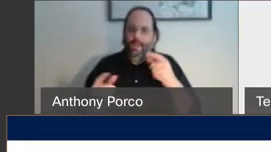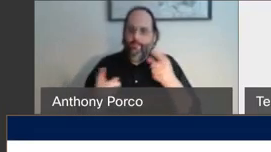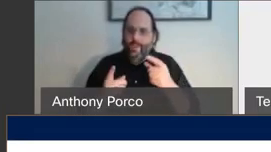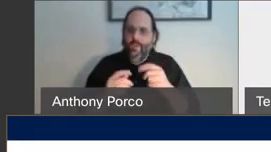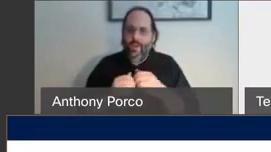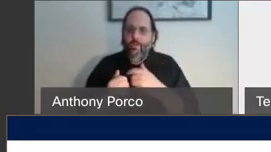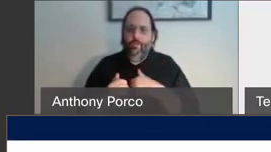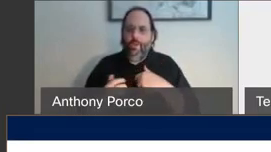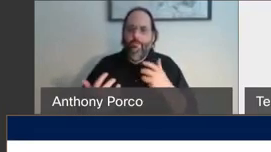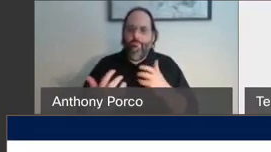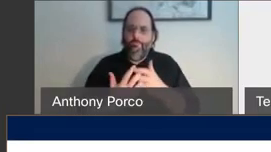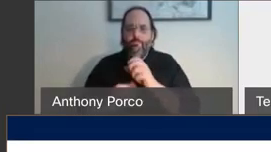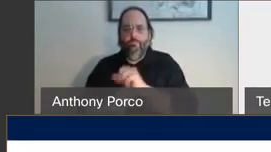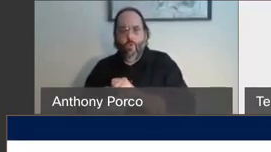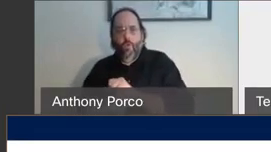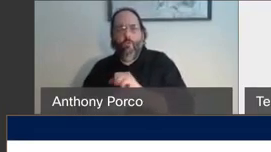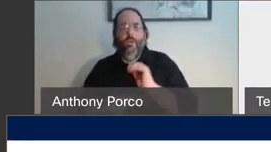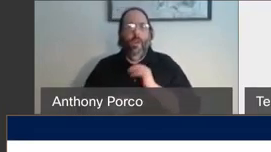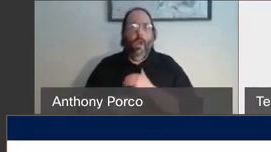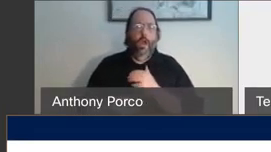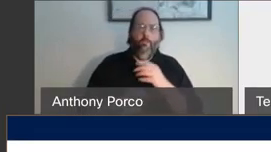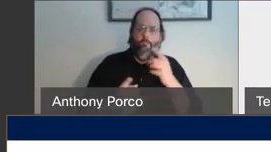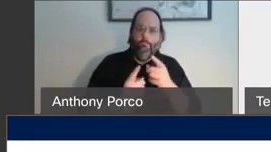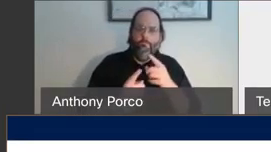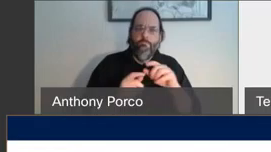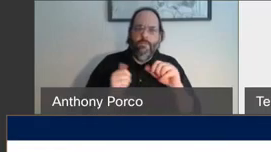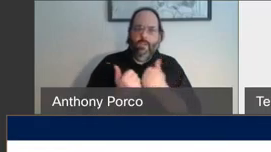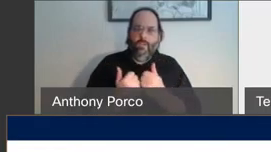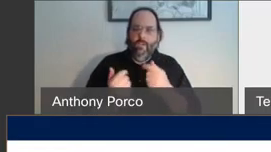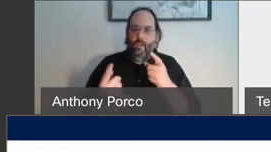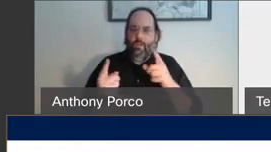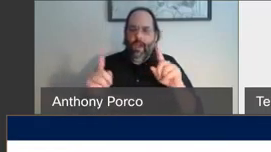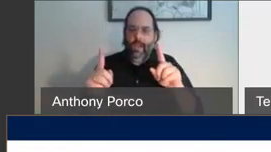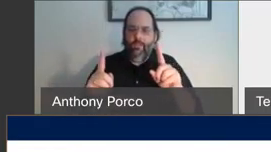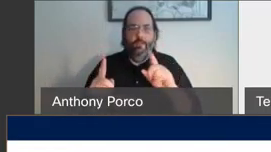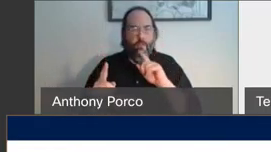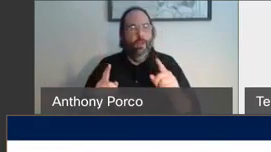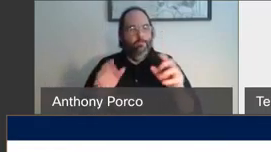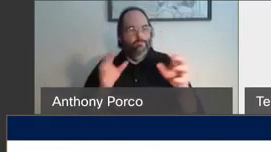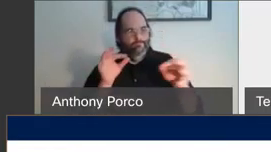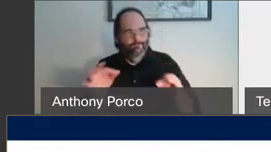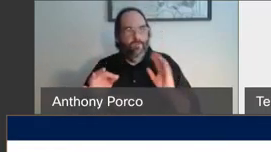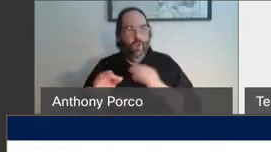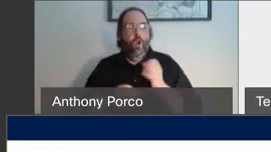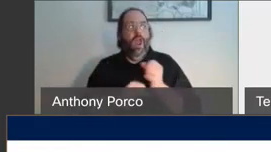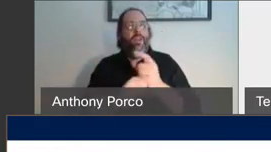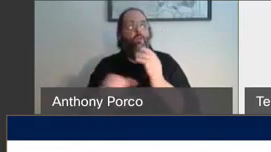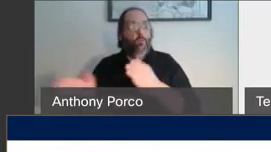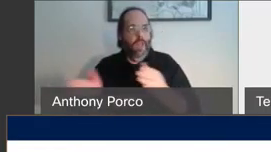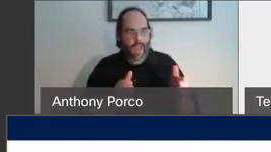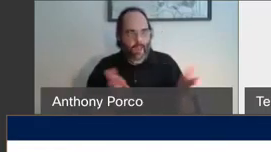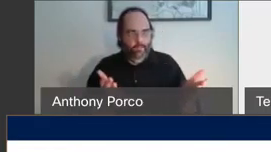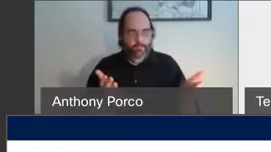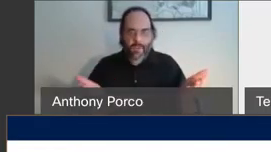do we align our work with our the mission of the agency and the objectives. It's really outlined in our annual performance plan, which is something